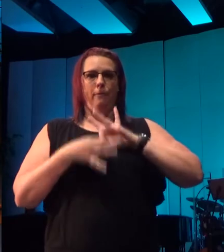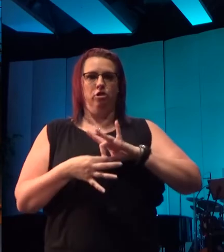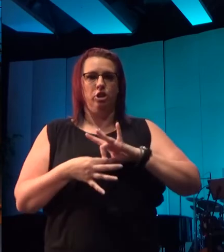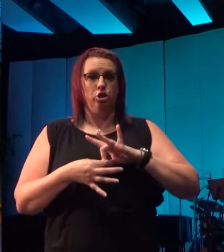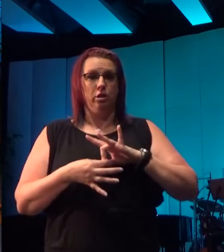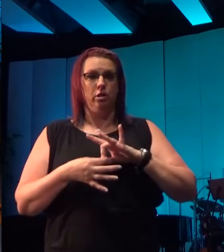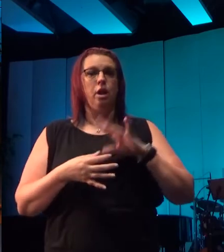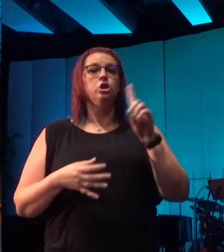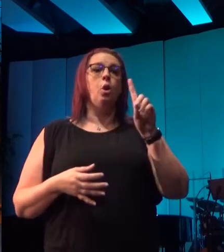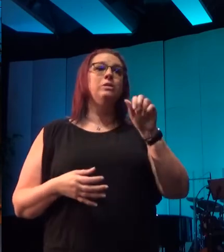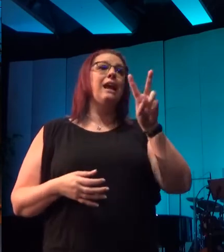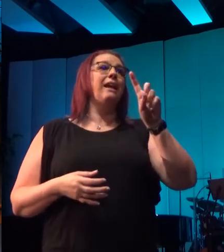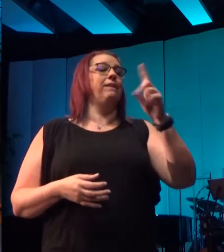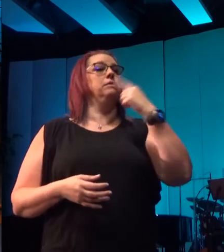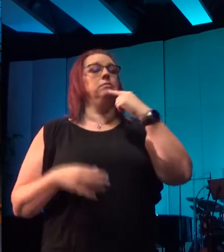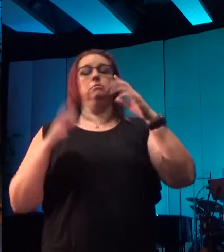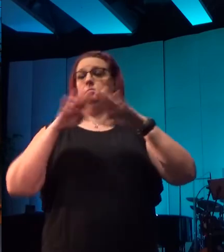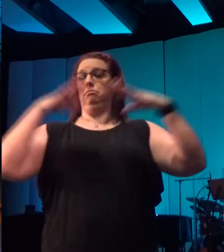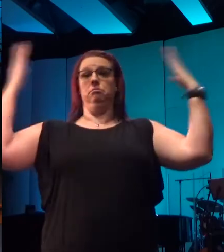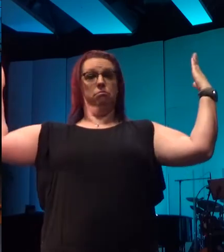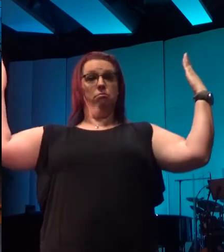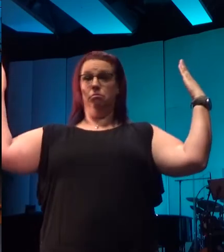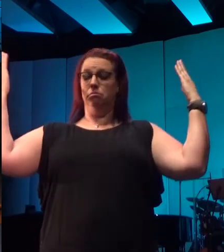open, and he proclaims, I'm transformed.